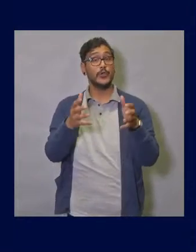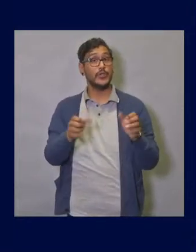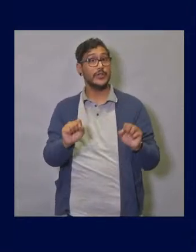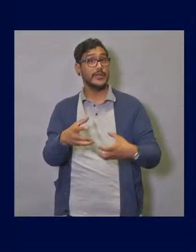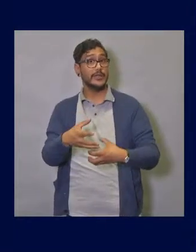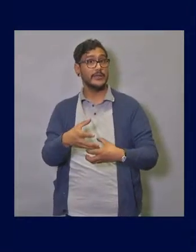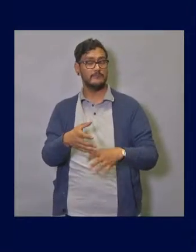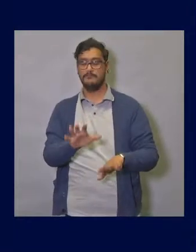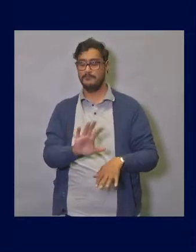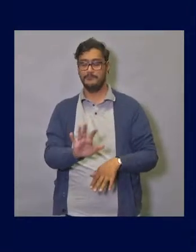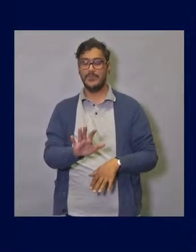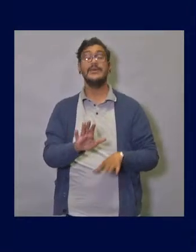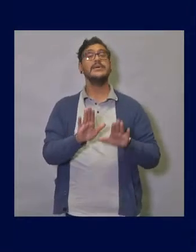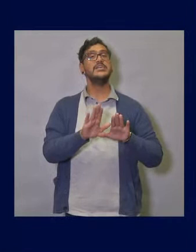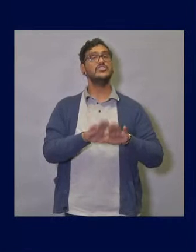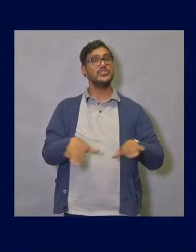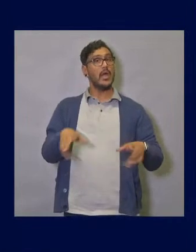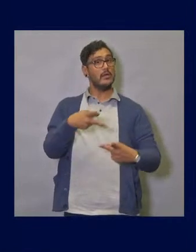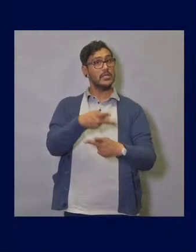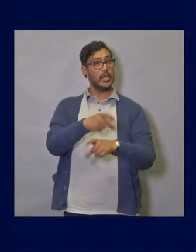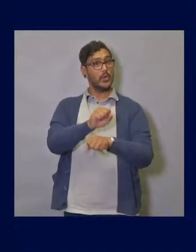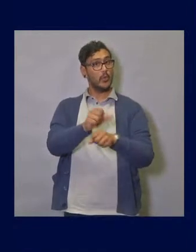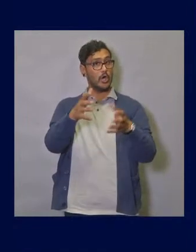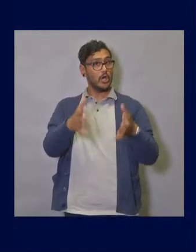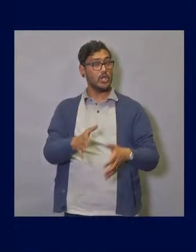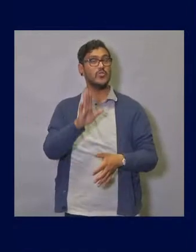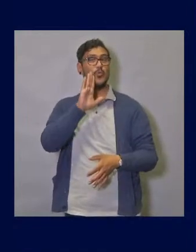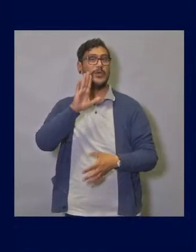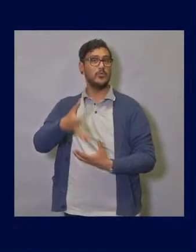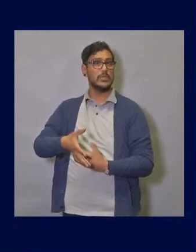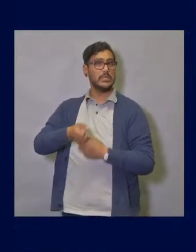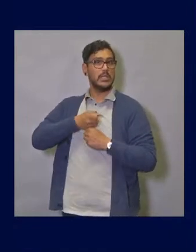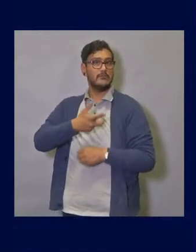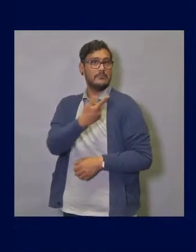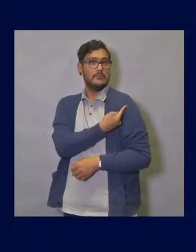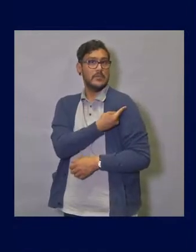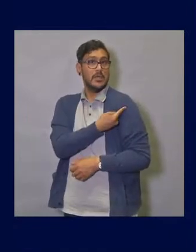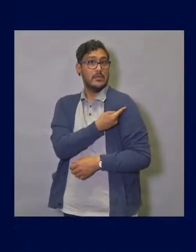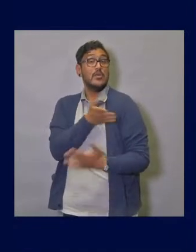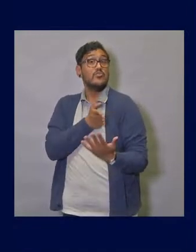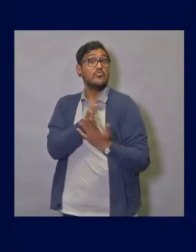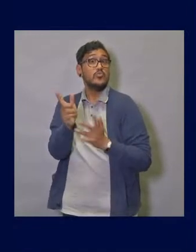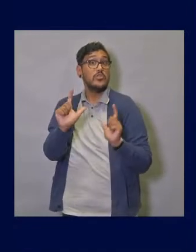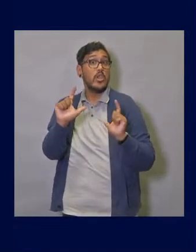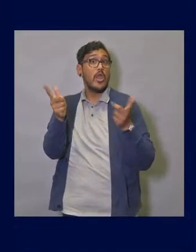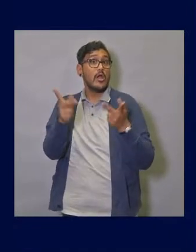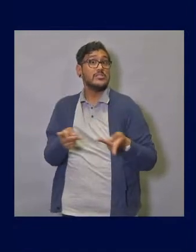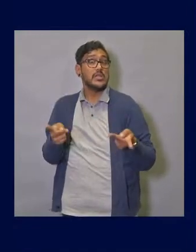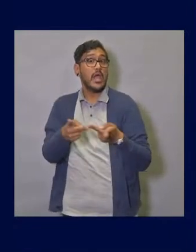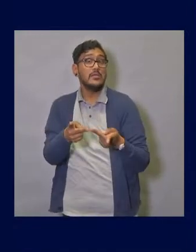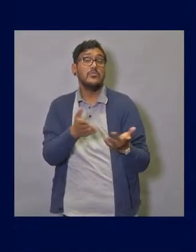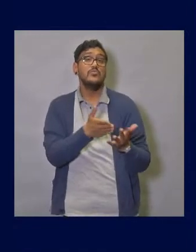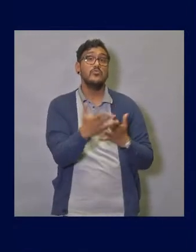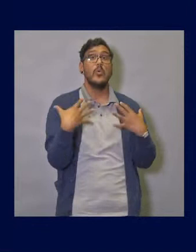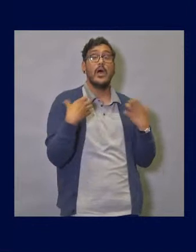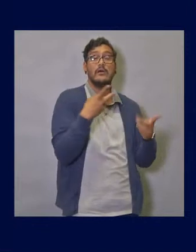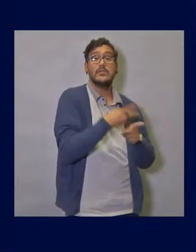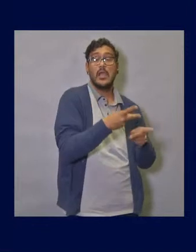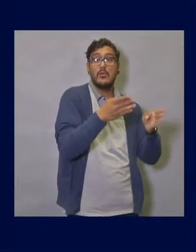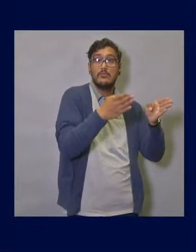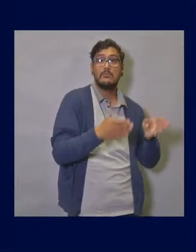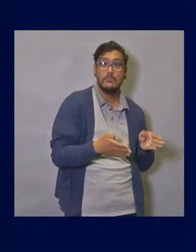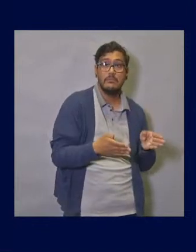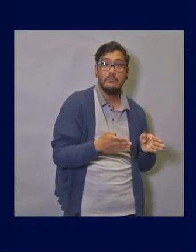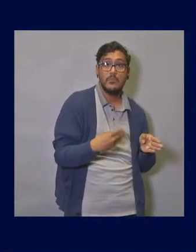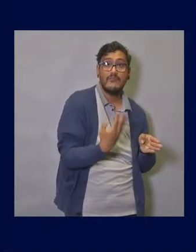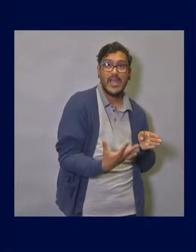childcare workers can receive vaccinations through the county-run large capacity sites, through healthcare providers, through any of